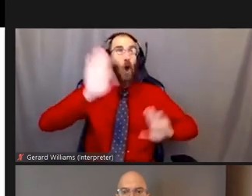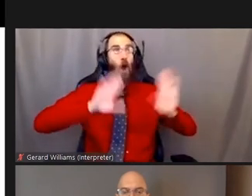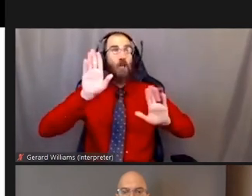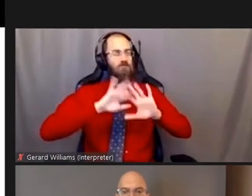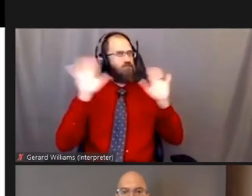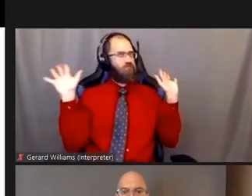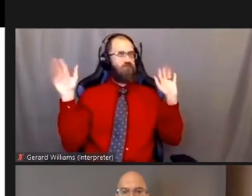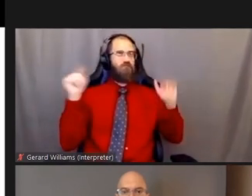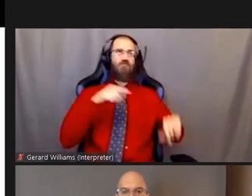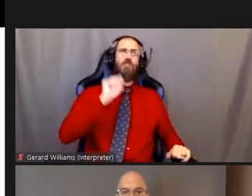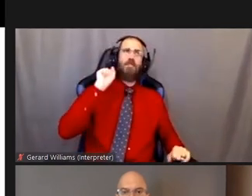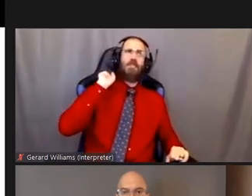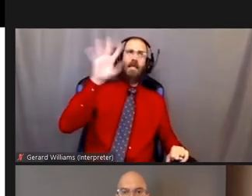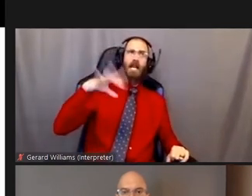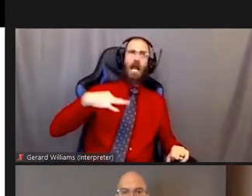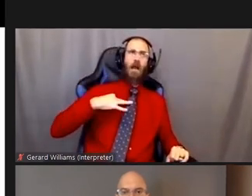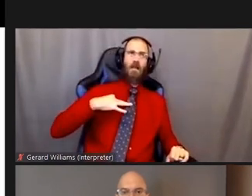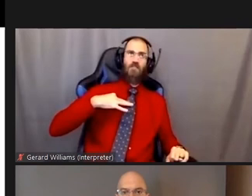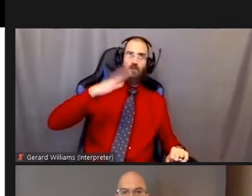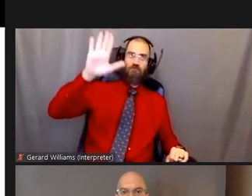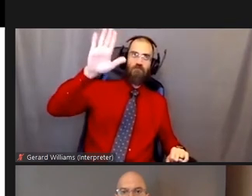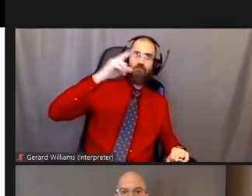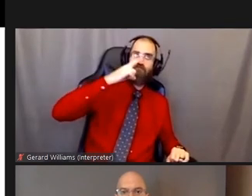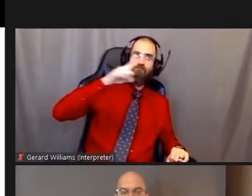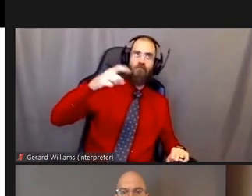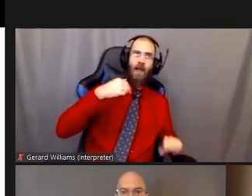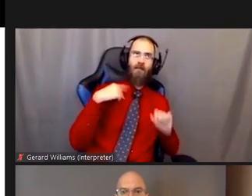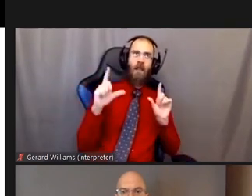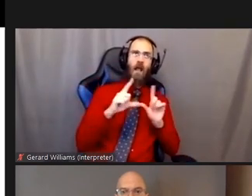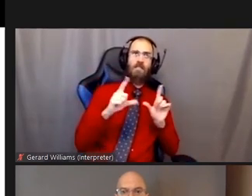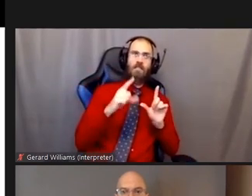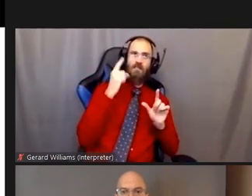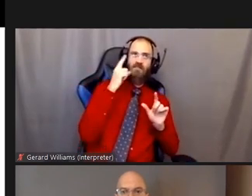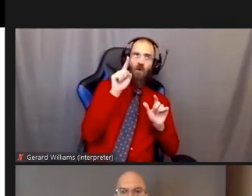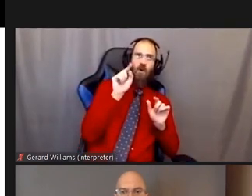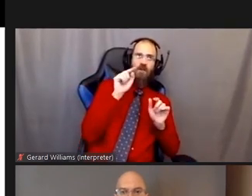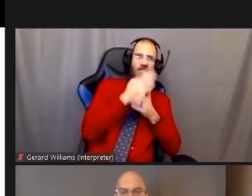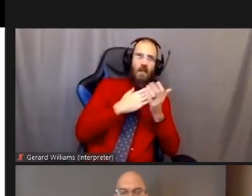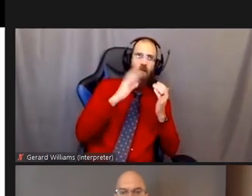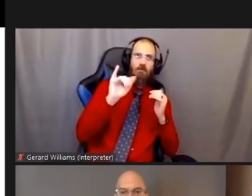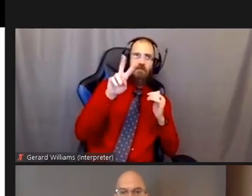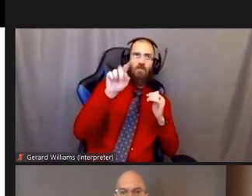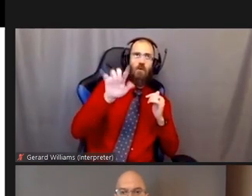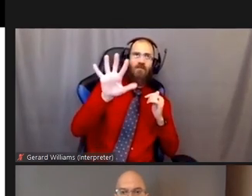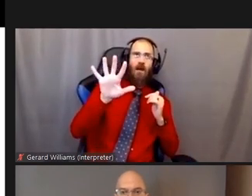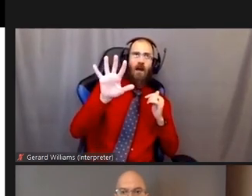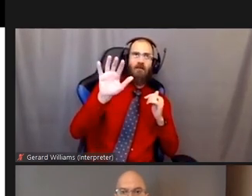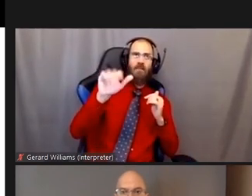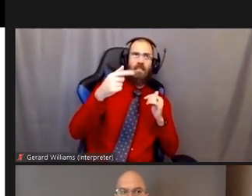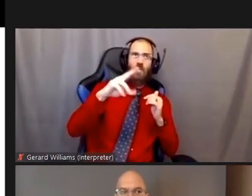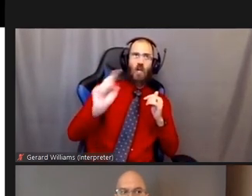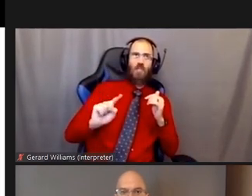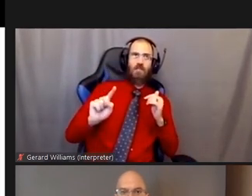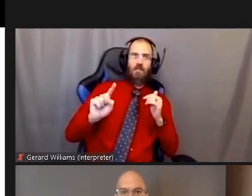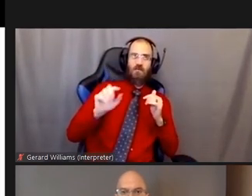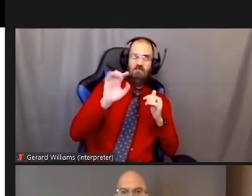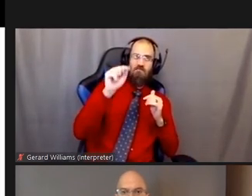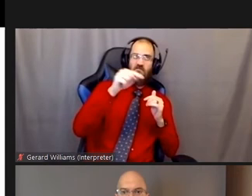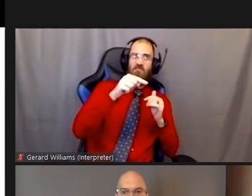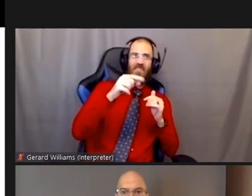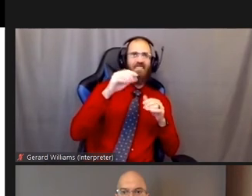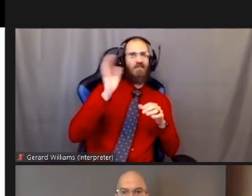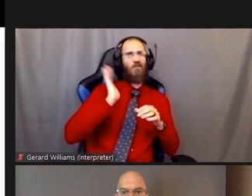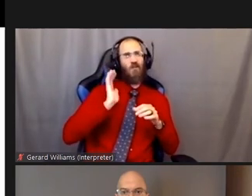apply for licenses for any unassigned 2.5 gigahertz spectrum within the former